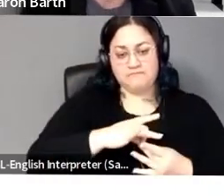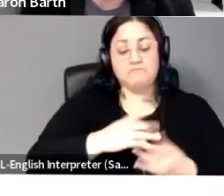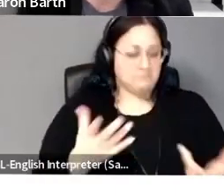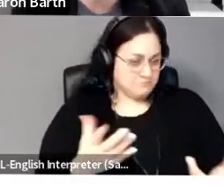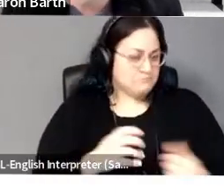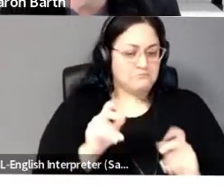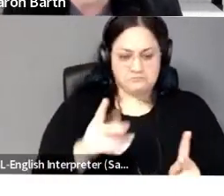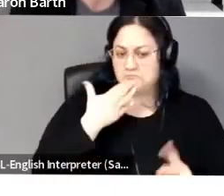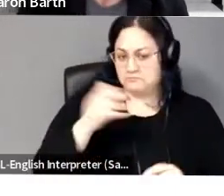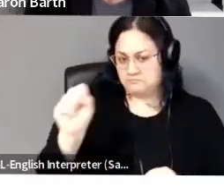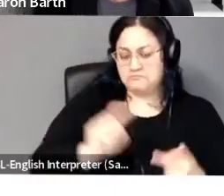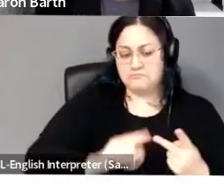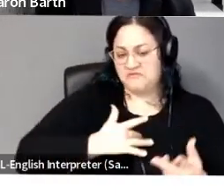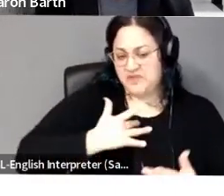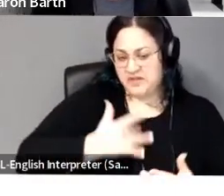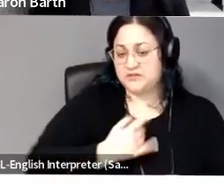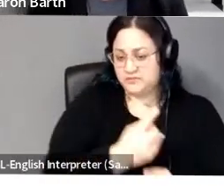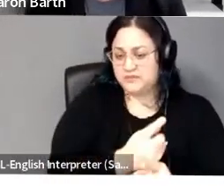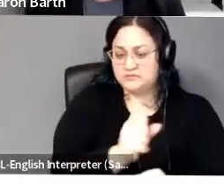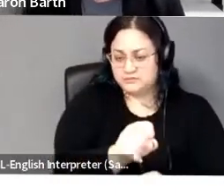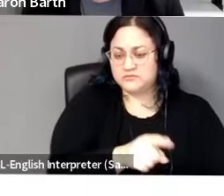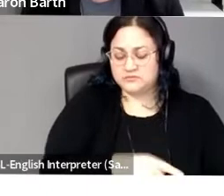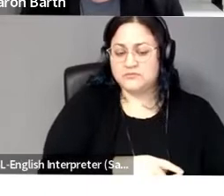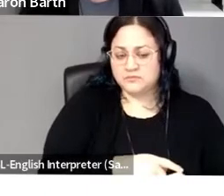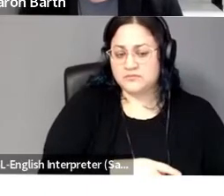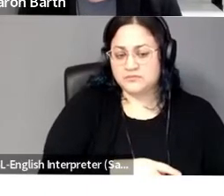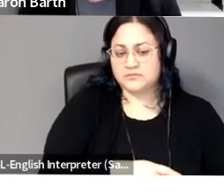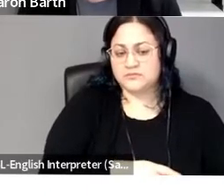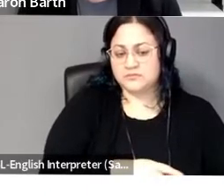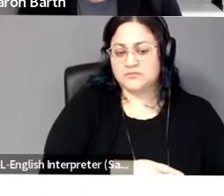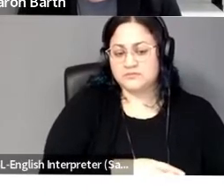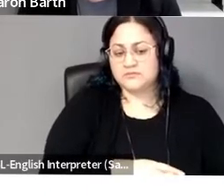What someone feels, it's good.